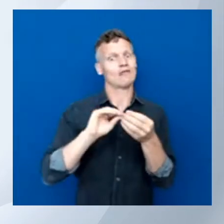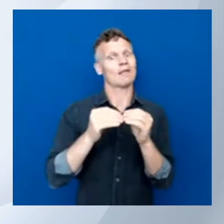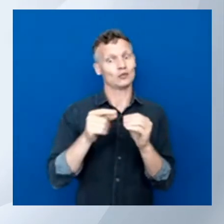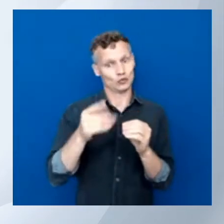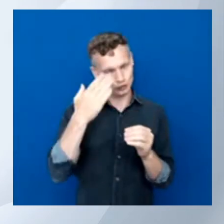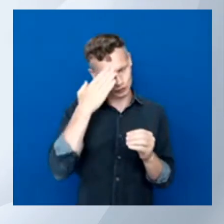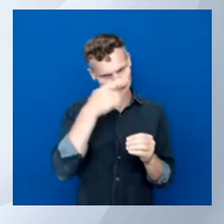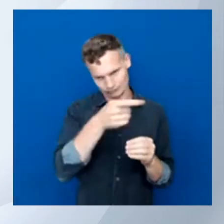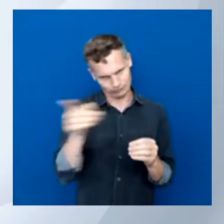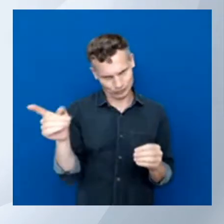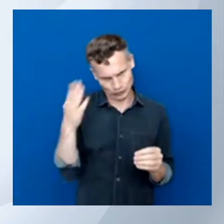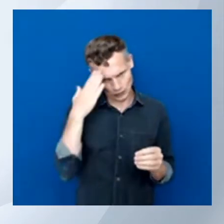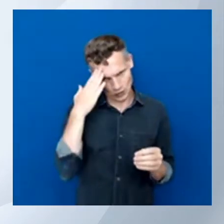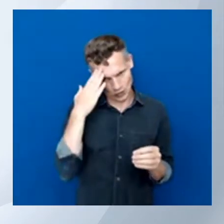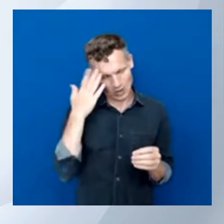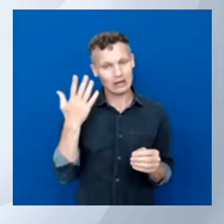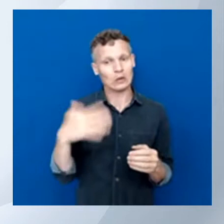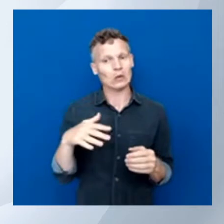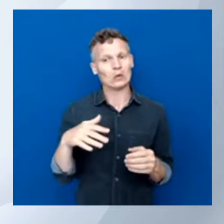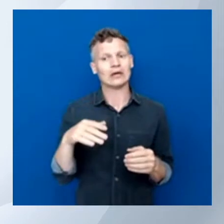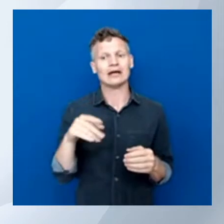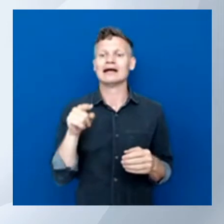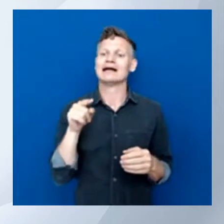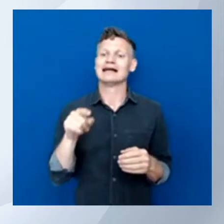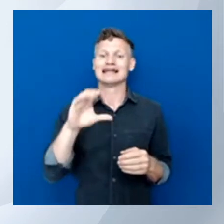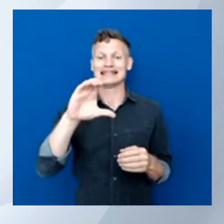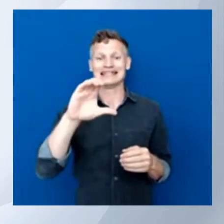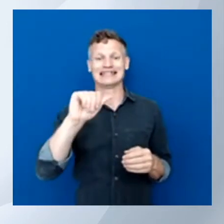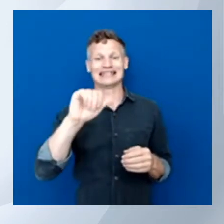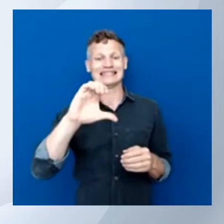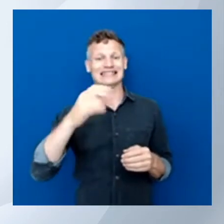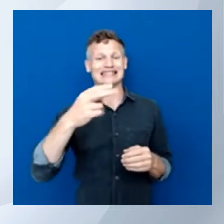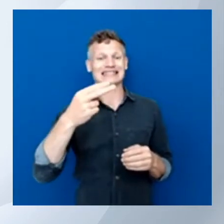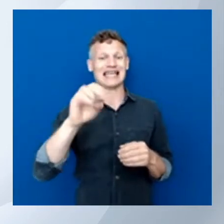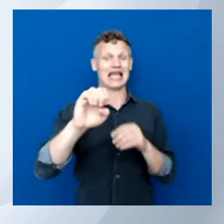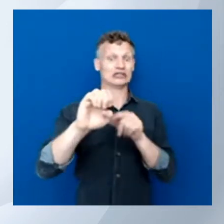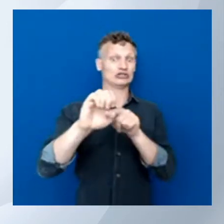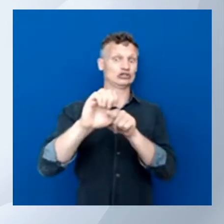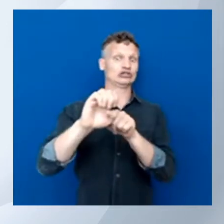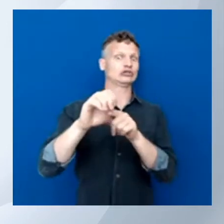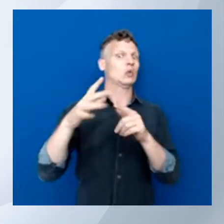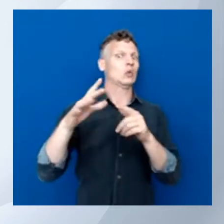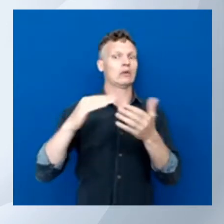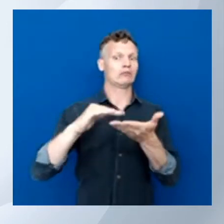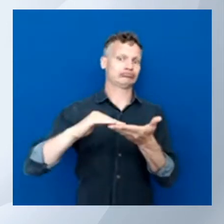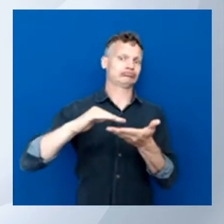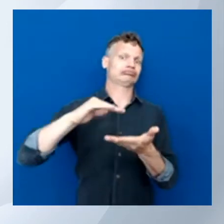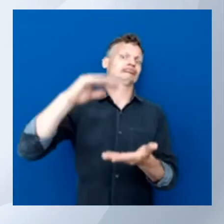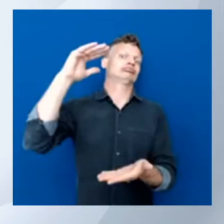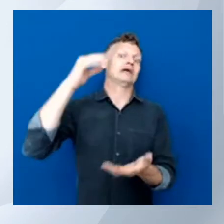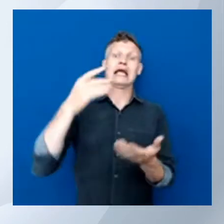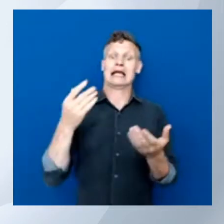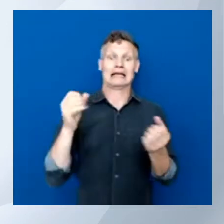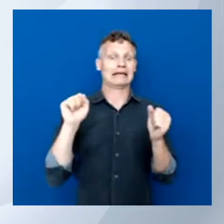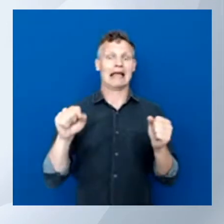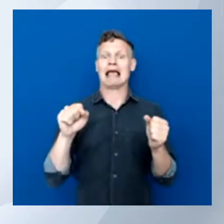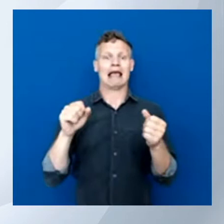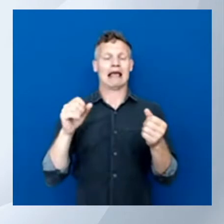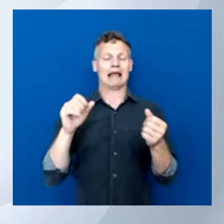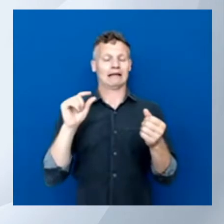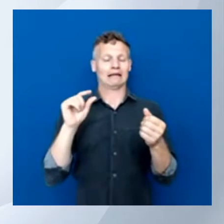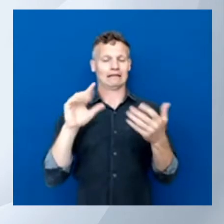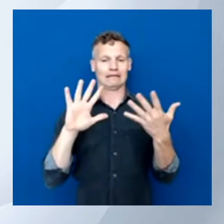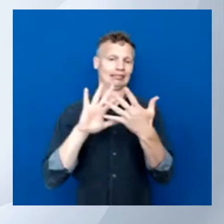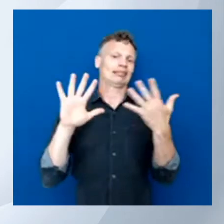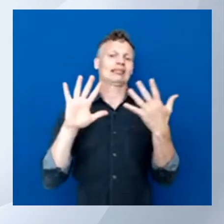aggressively cached. Sometimes it's a bit unpredictable. So if you do need to switch something over in a hurry, this might cause a